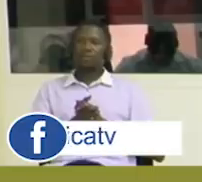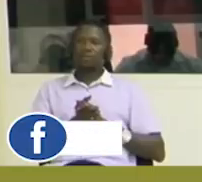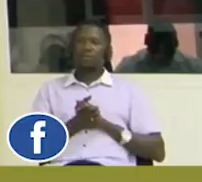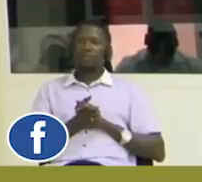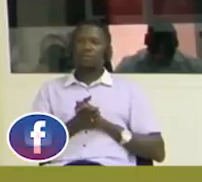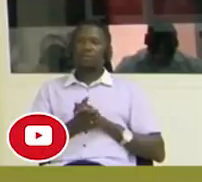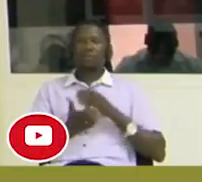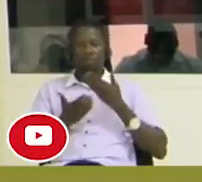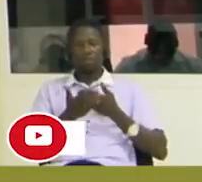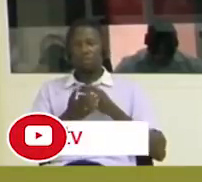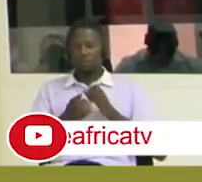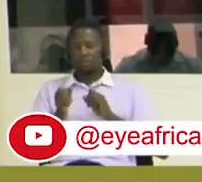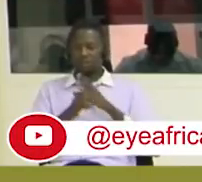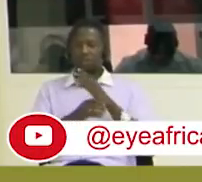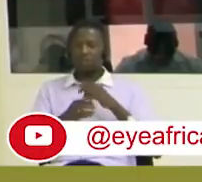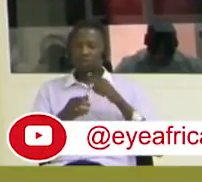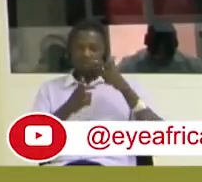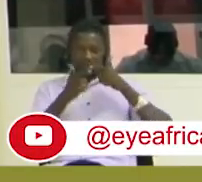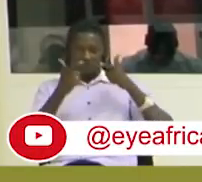Kind of play the video.